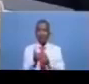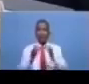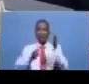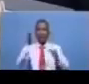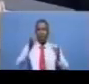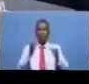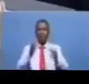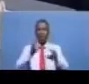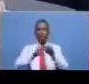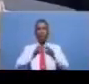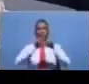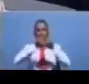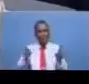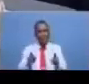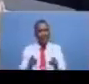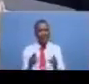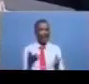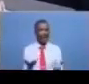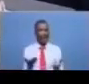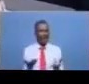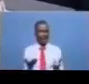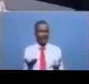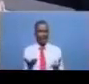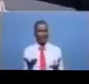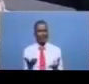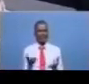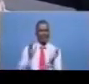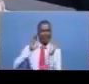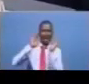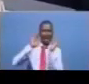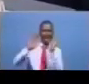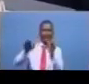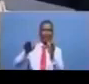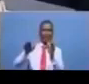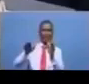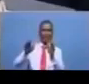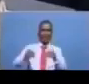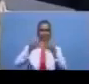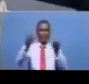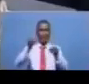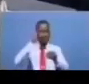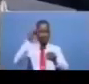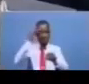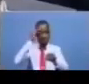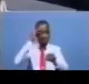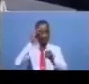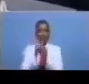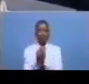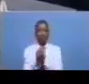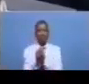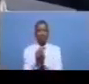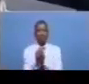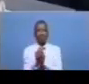figure, 13,121,111. And then abandoned the votes she gave candidate Mahama and candidate Akufo-Addo on the